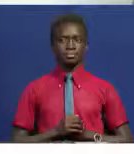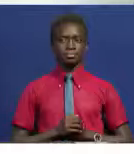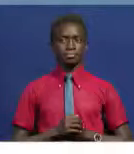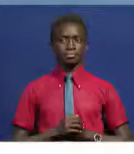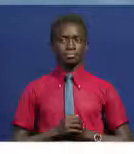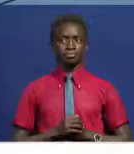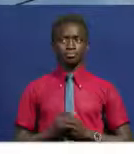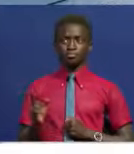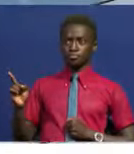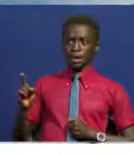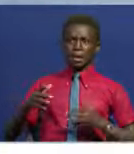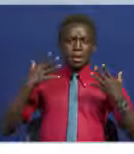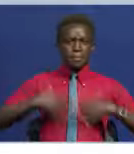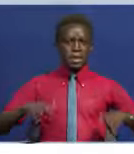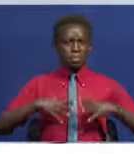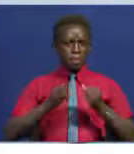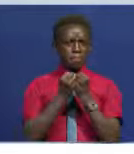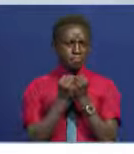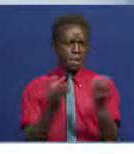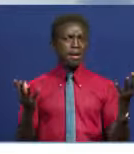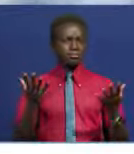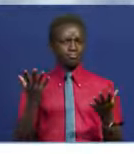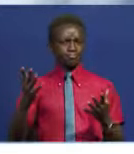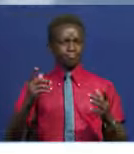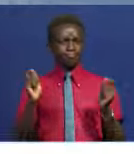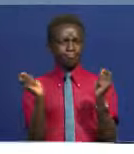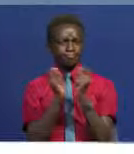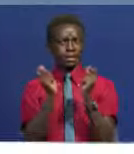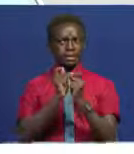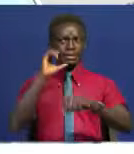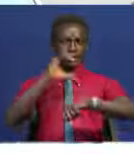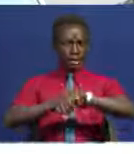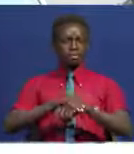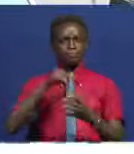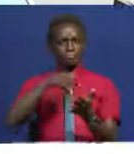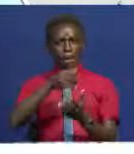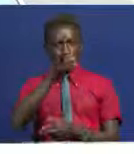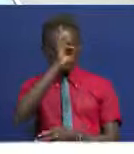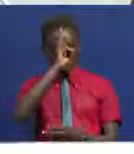this as several people were injured including officers and